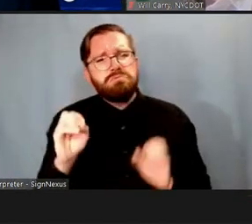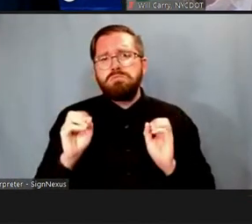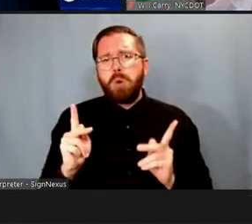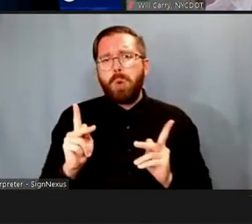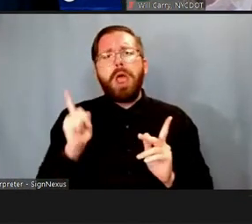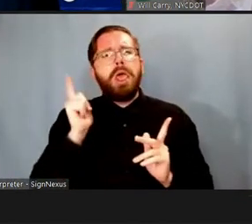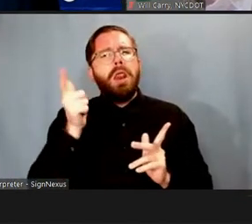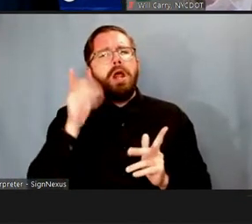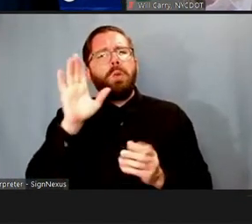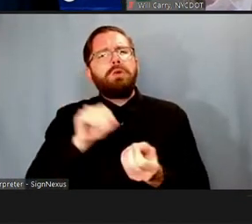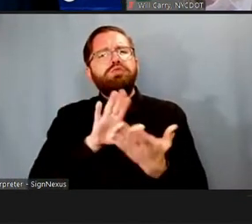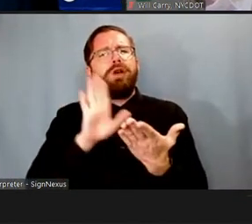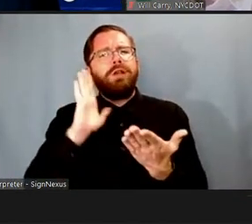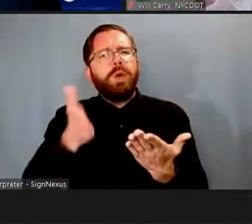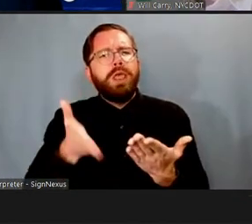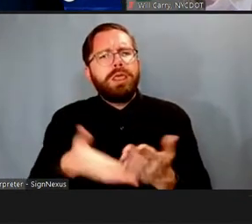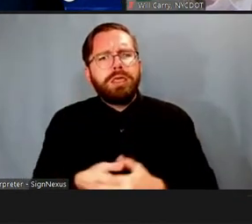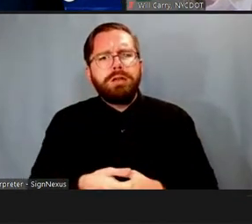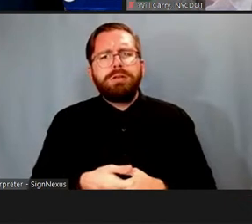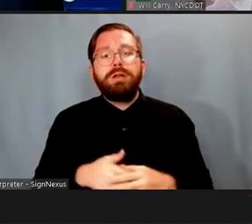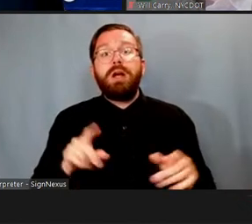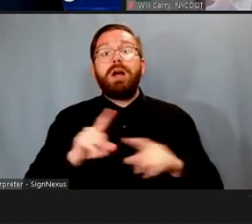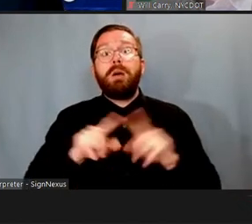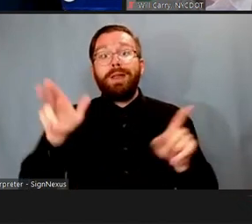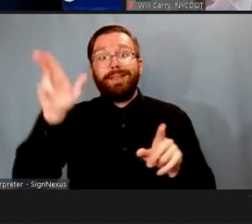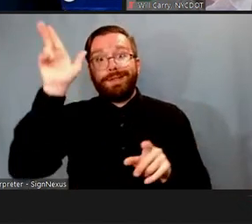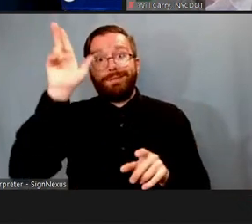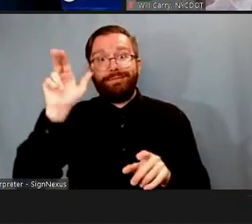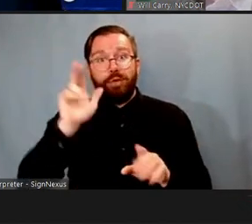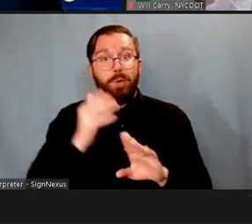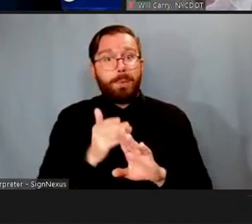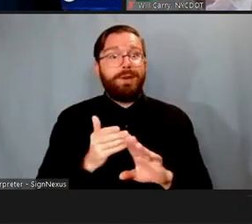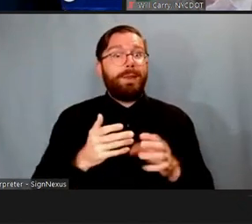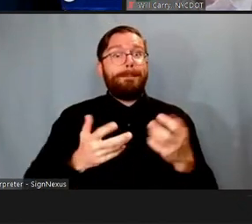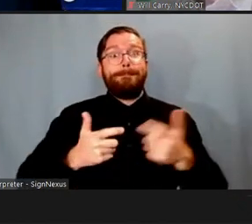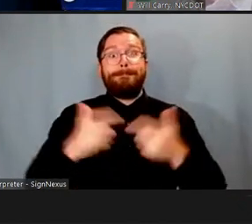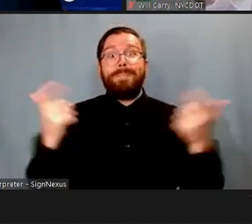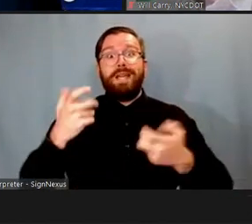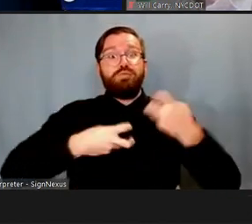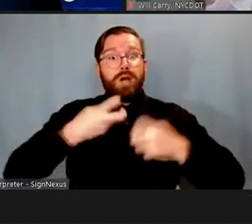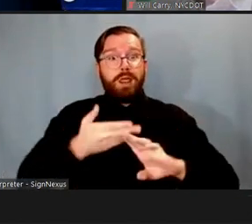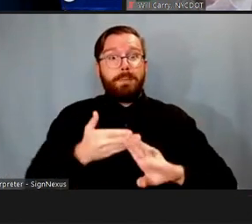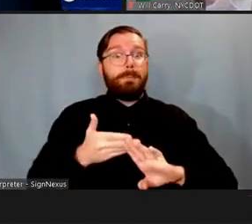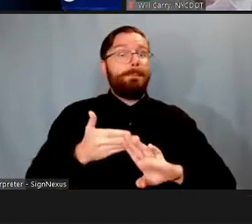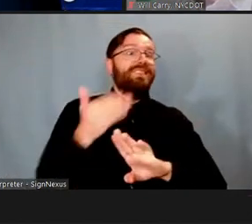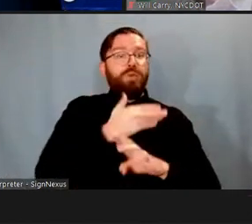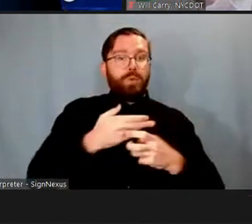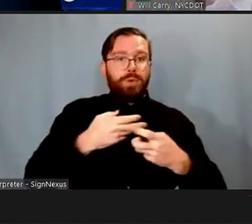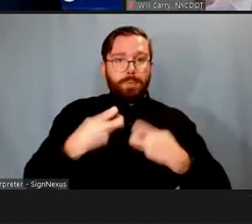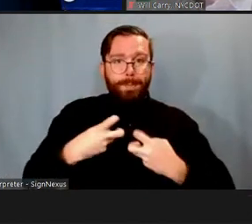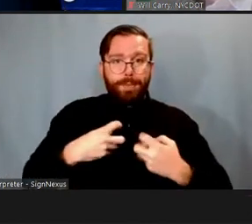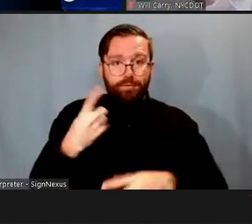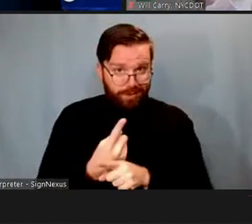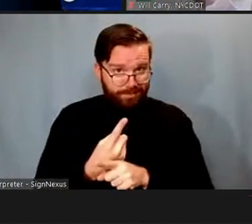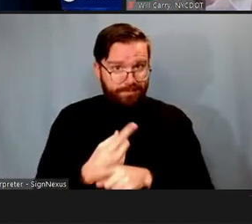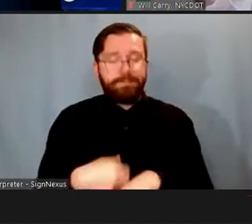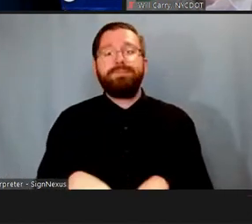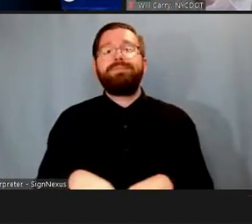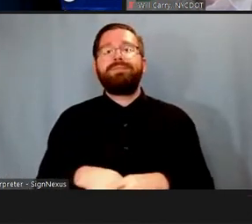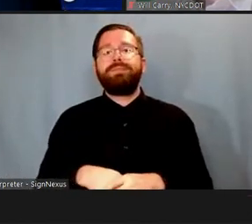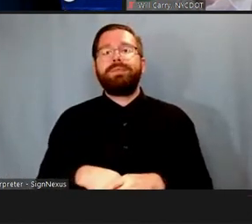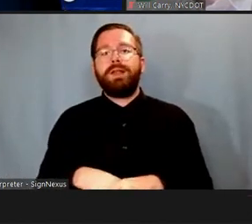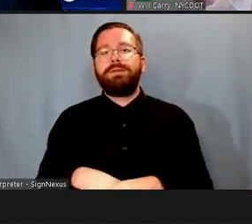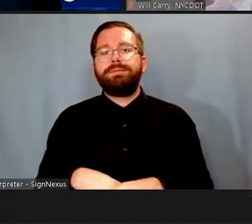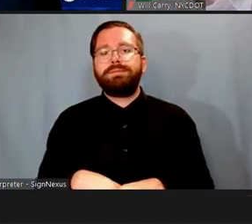get there right let's put the horse before the carriage not the carriage before the horse let's shrink the delivery fleets nyp